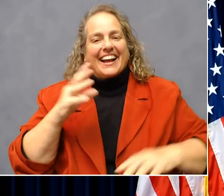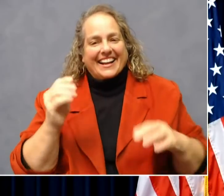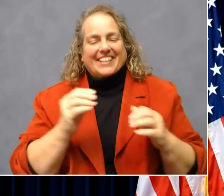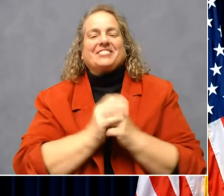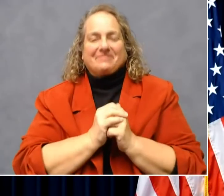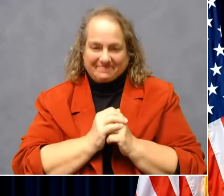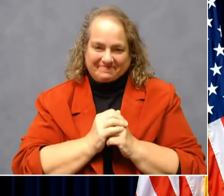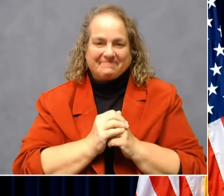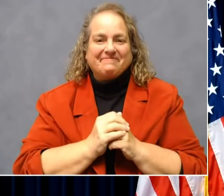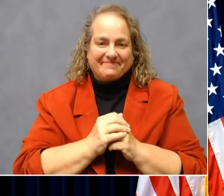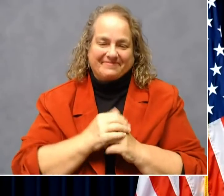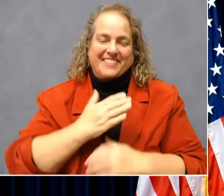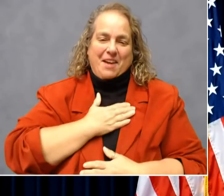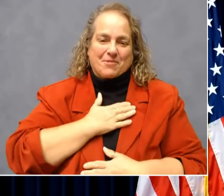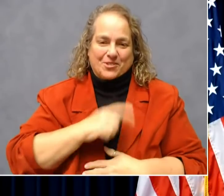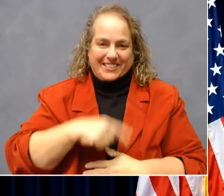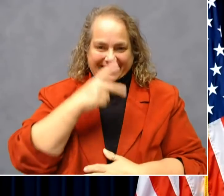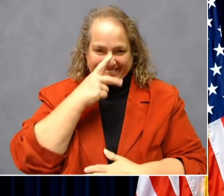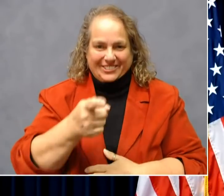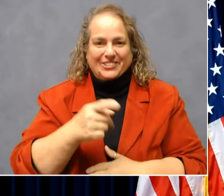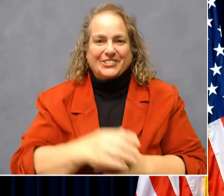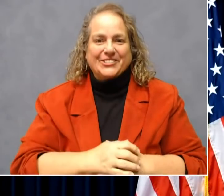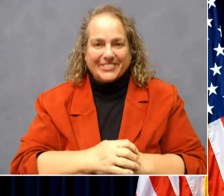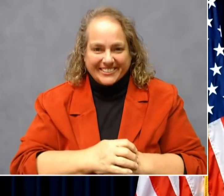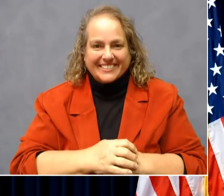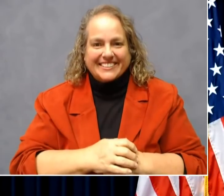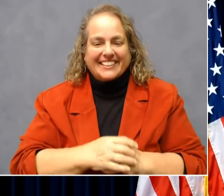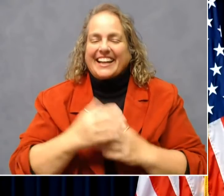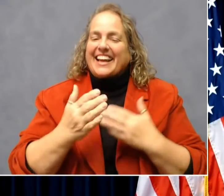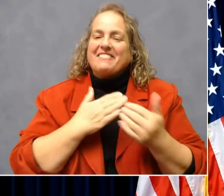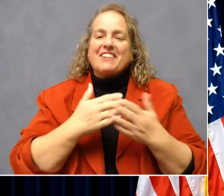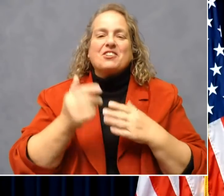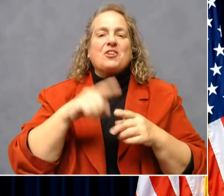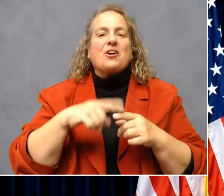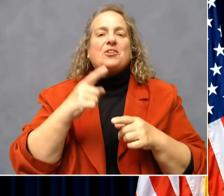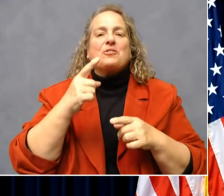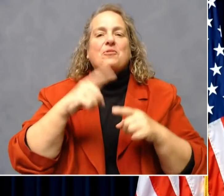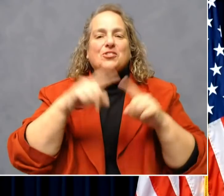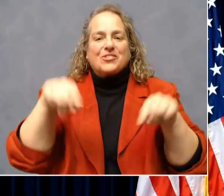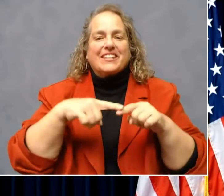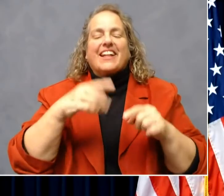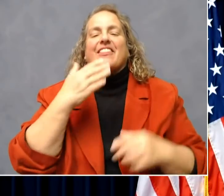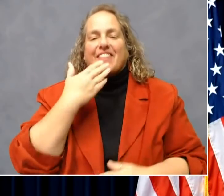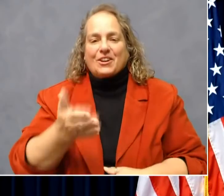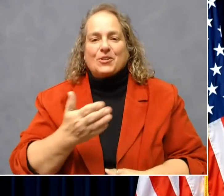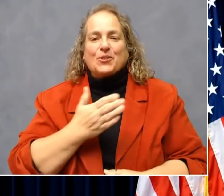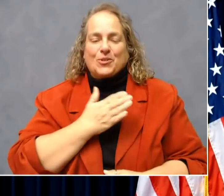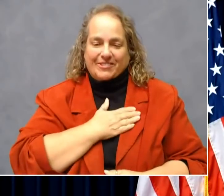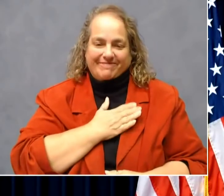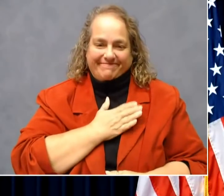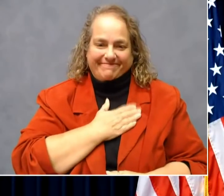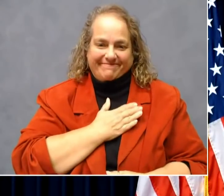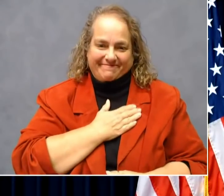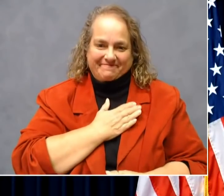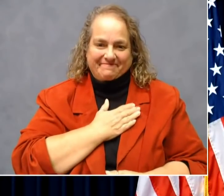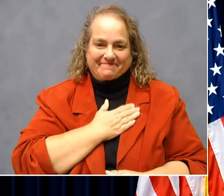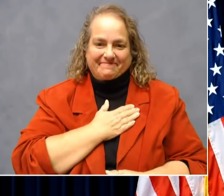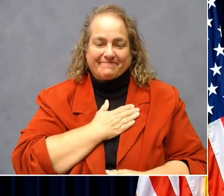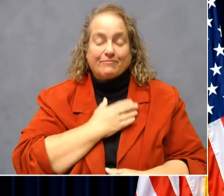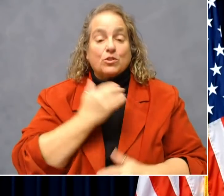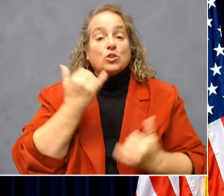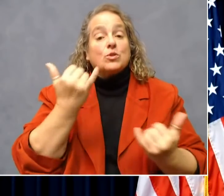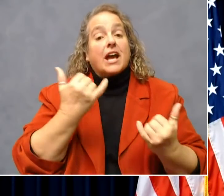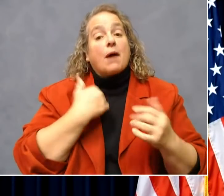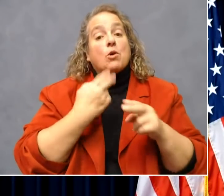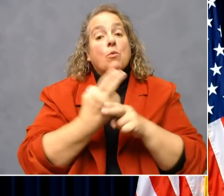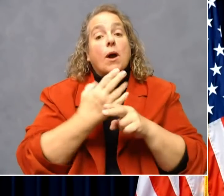Very happy to see you, even if it's just on the screen. Thank you. Today, wearing my mask, which is